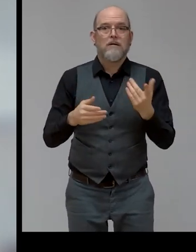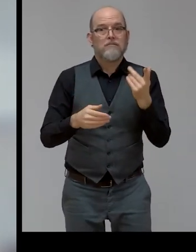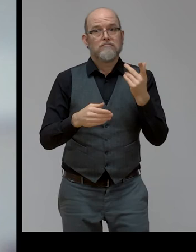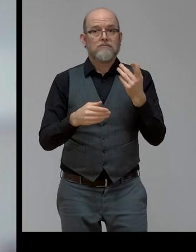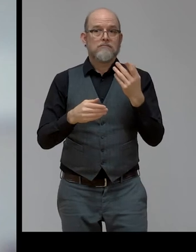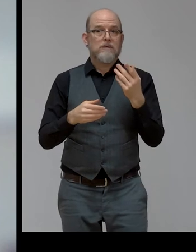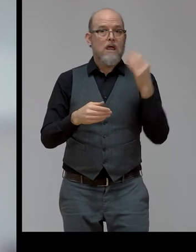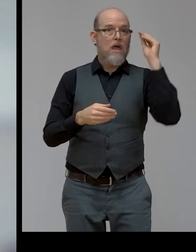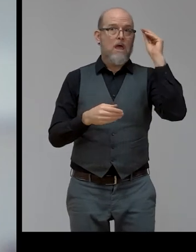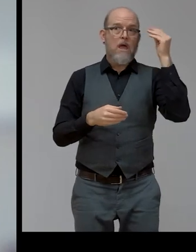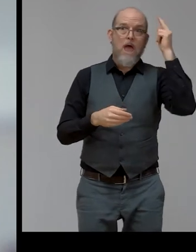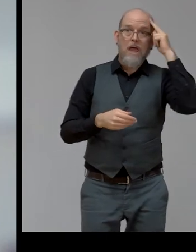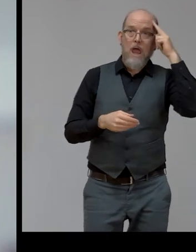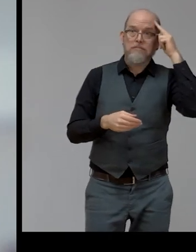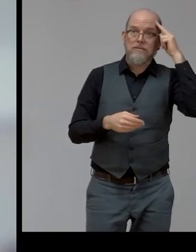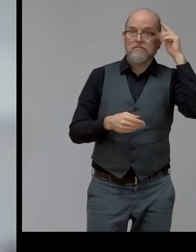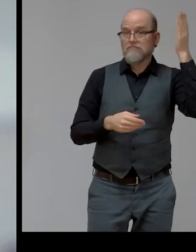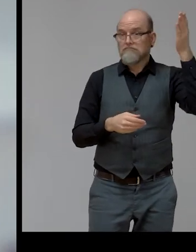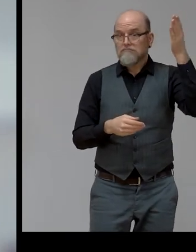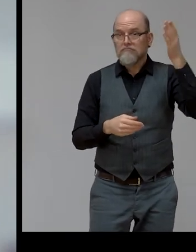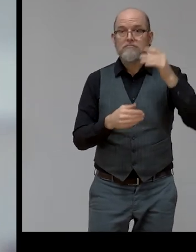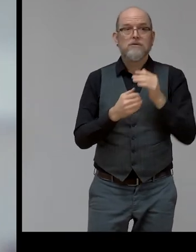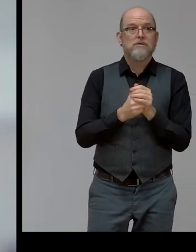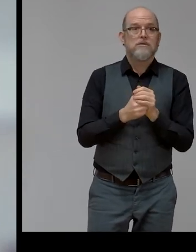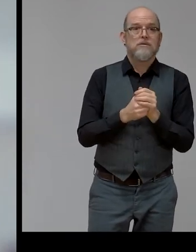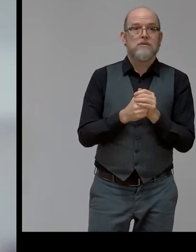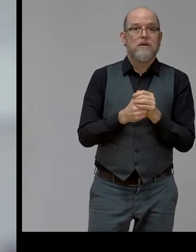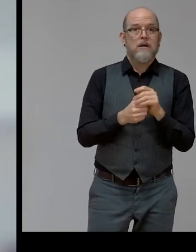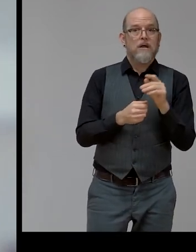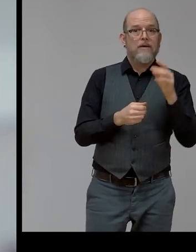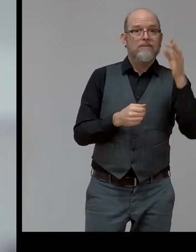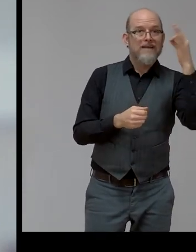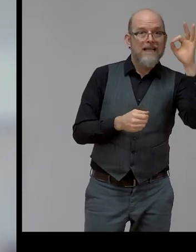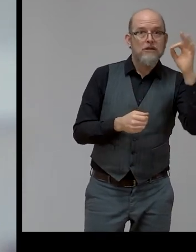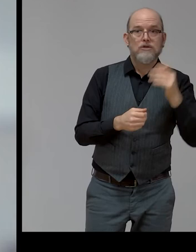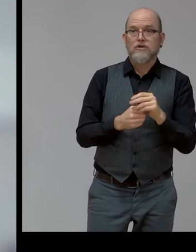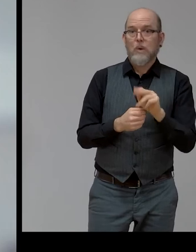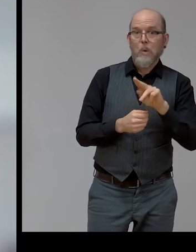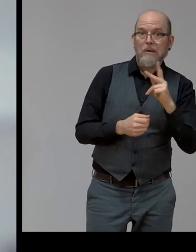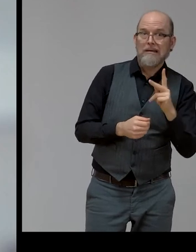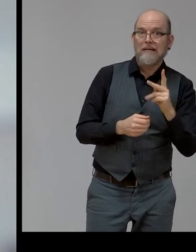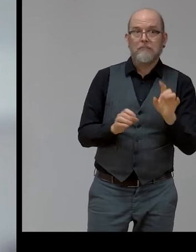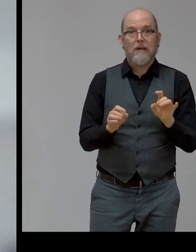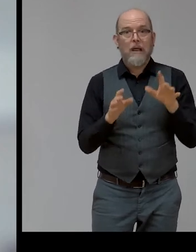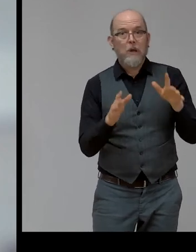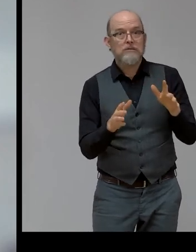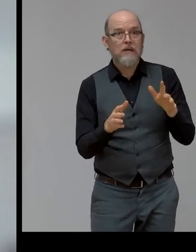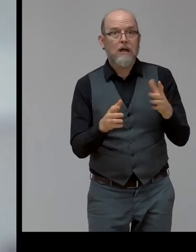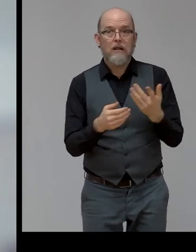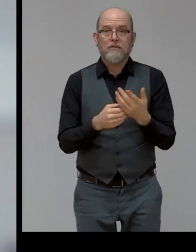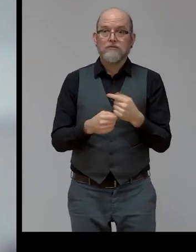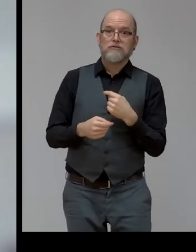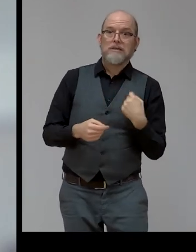Arabia, to the UK, to France, Switzerland, and now Austria. And Joy says of herself that she